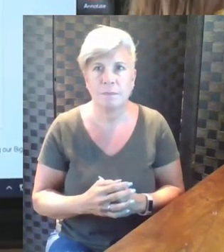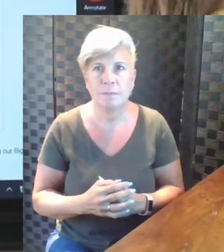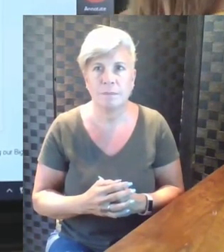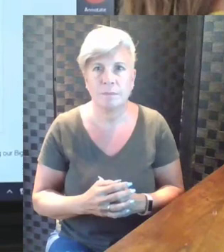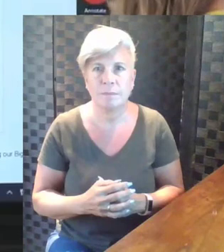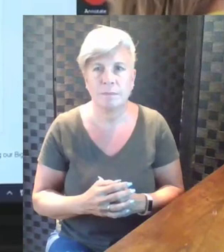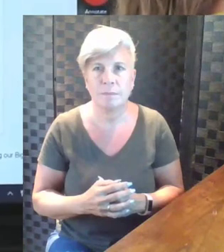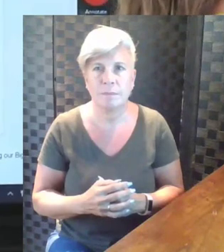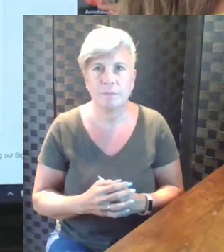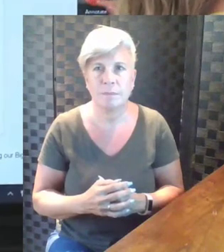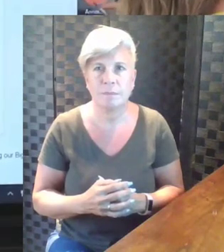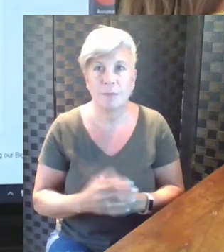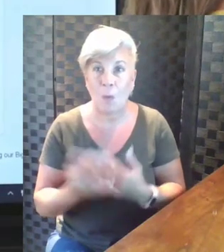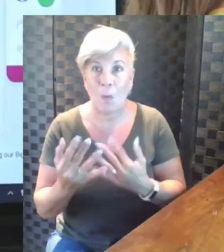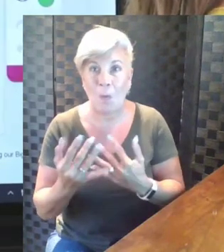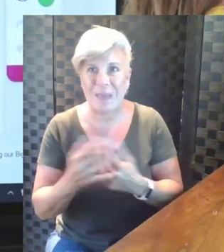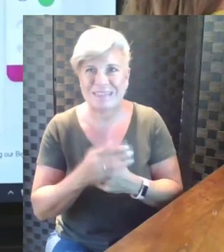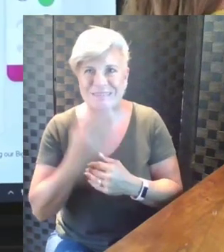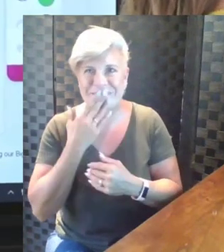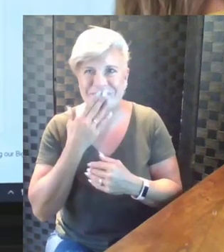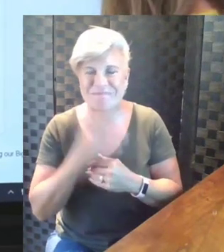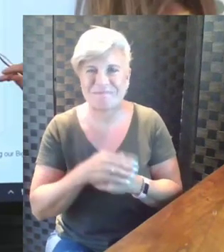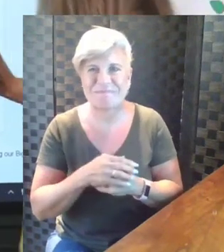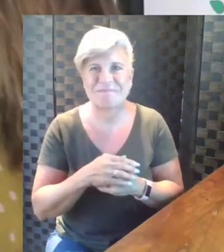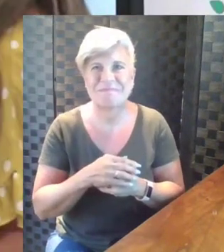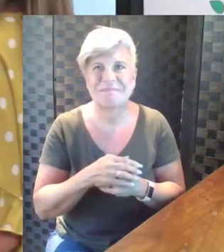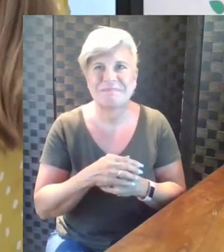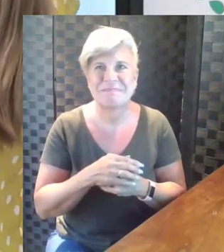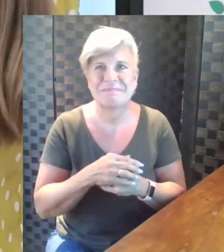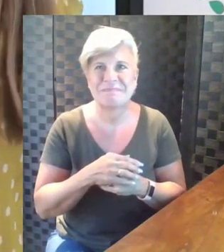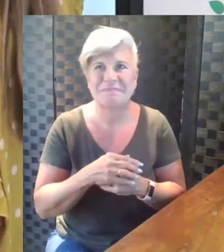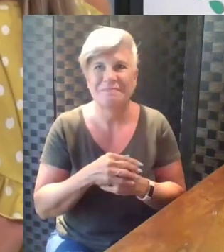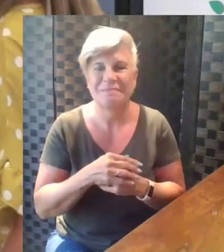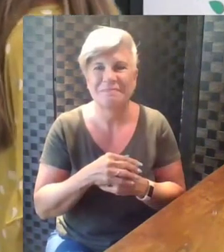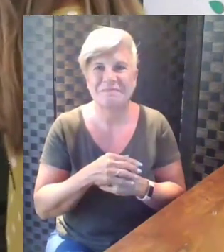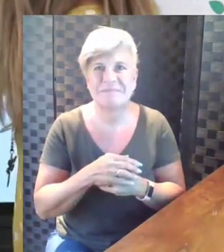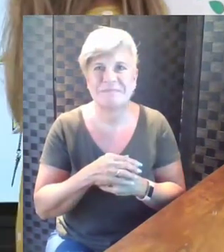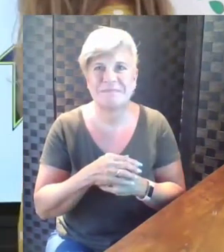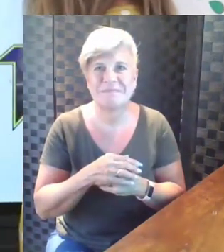Nope, don't do that. Hold on. Let's try again.